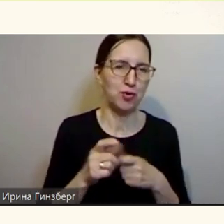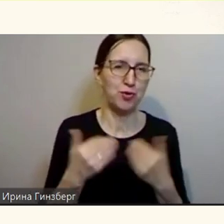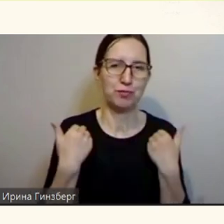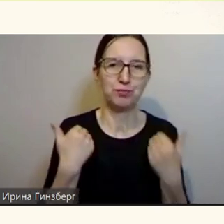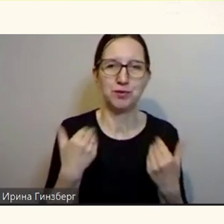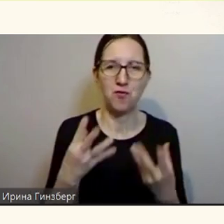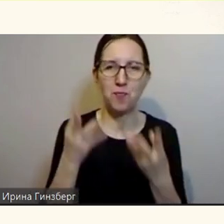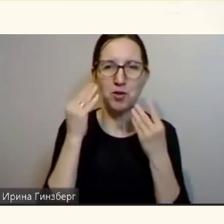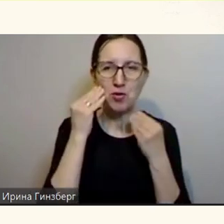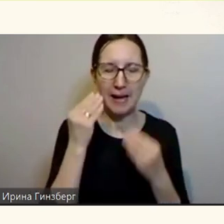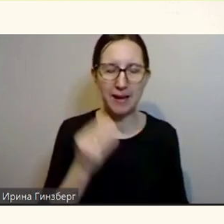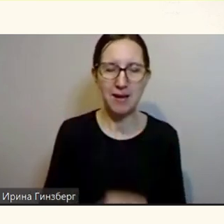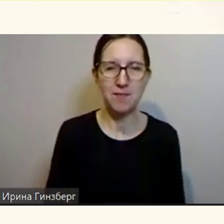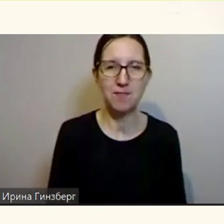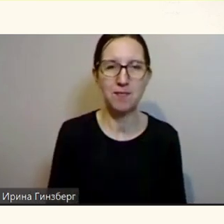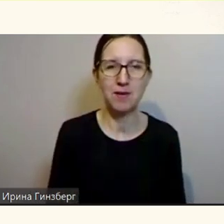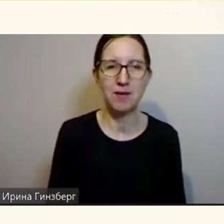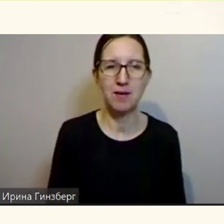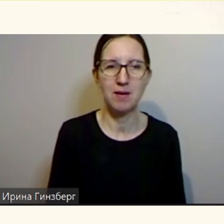photos.